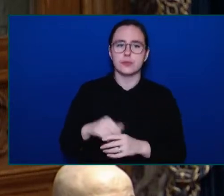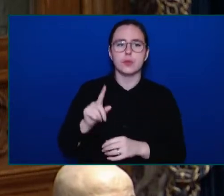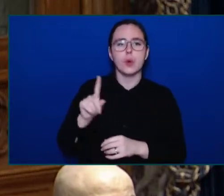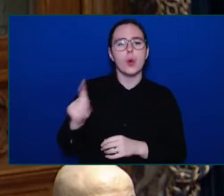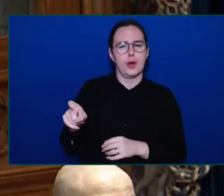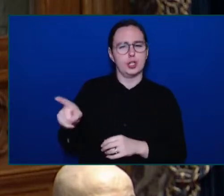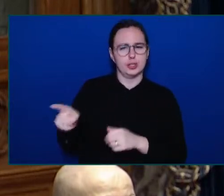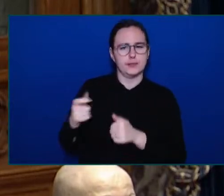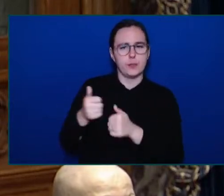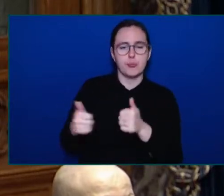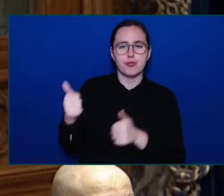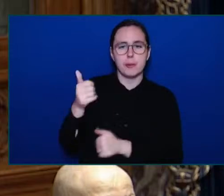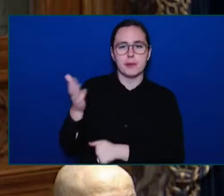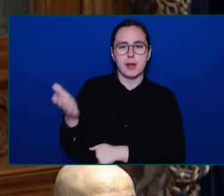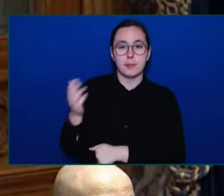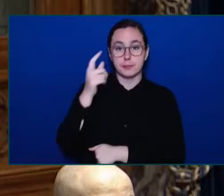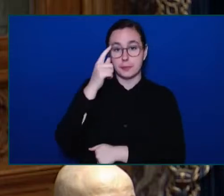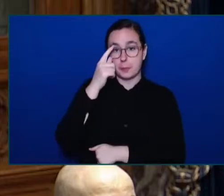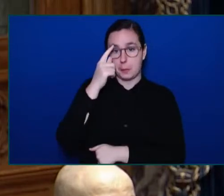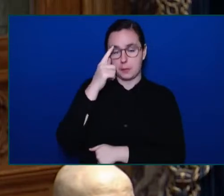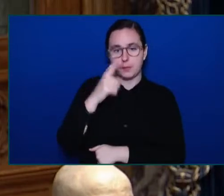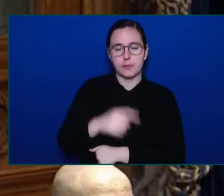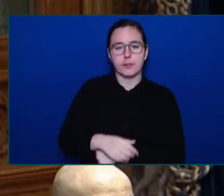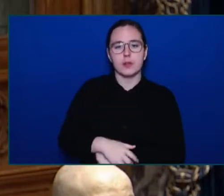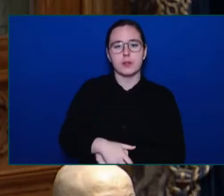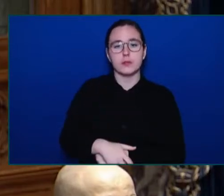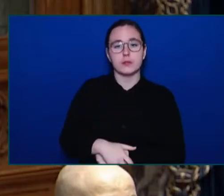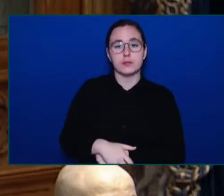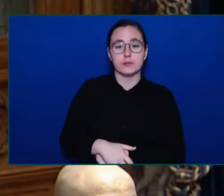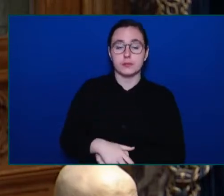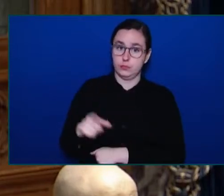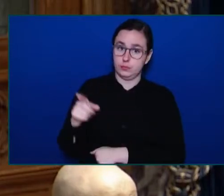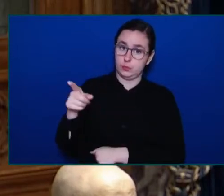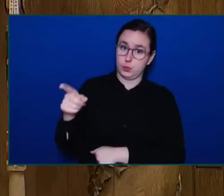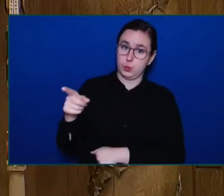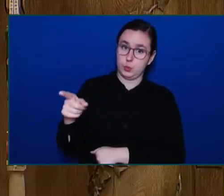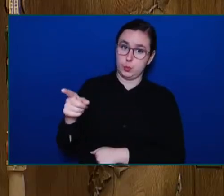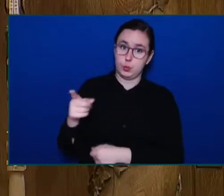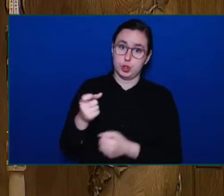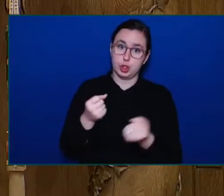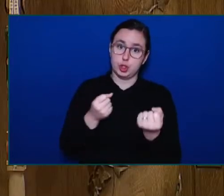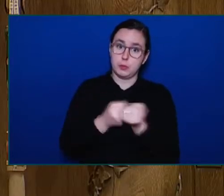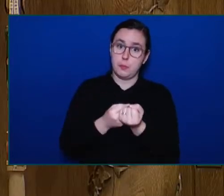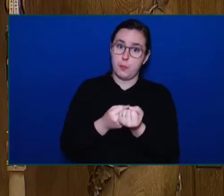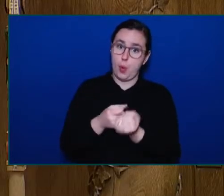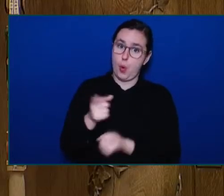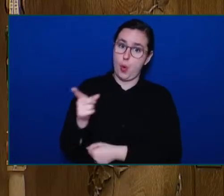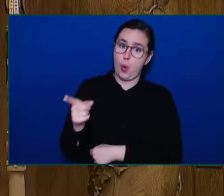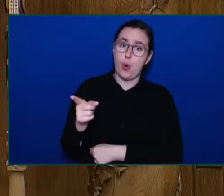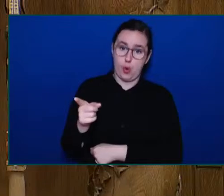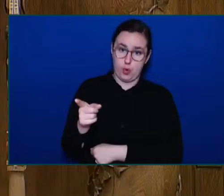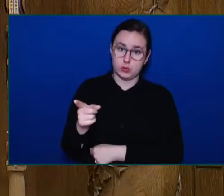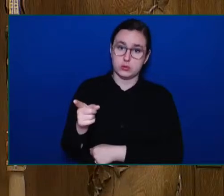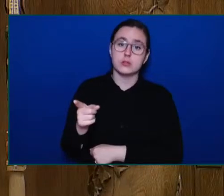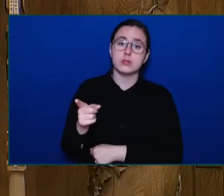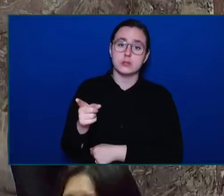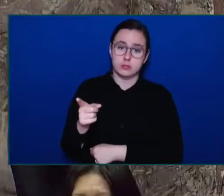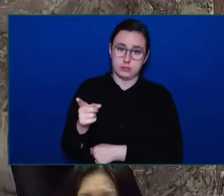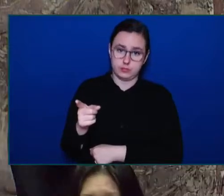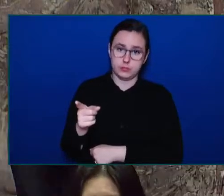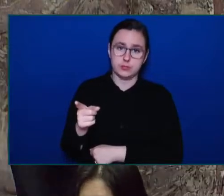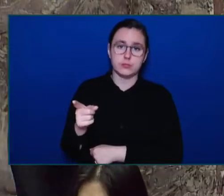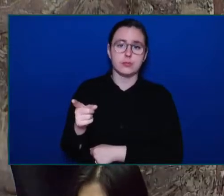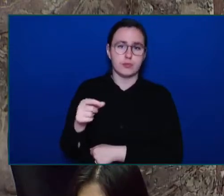for-profit corporate healthcare delivery in British Columbia? Minister of Health. Thank you, Honourable Speaker. The answer